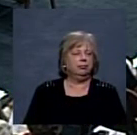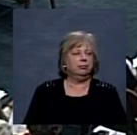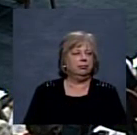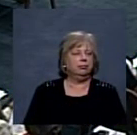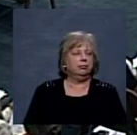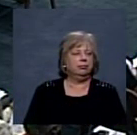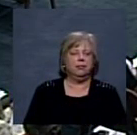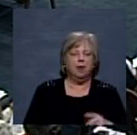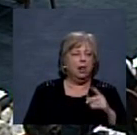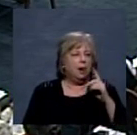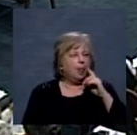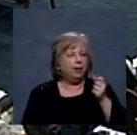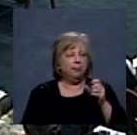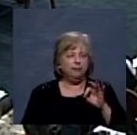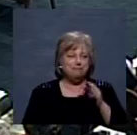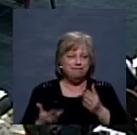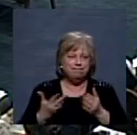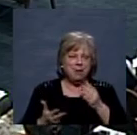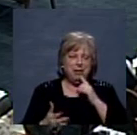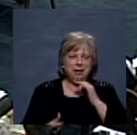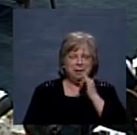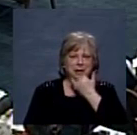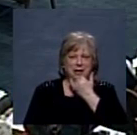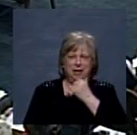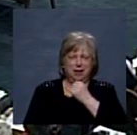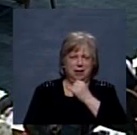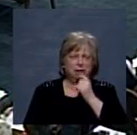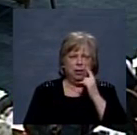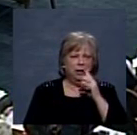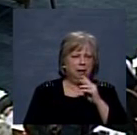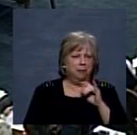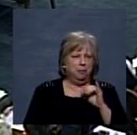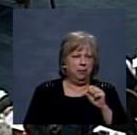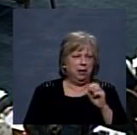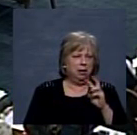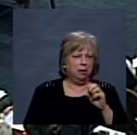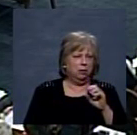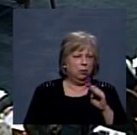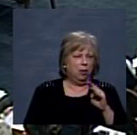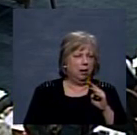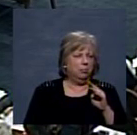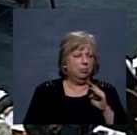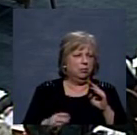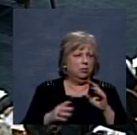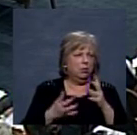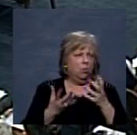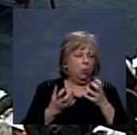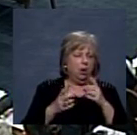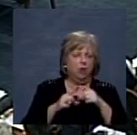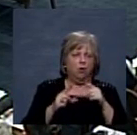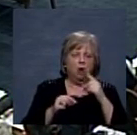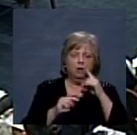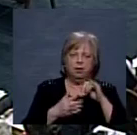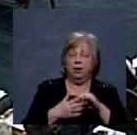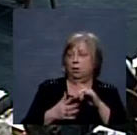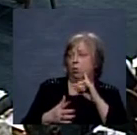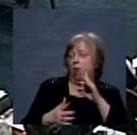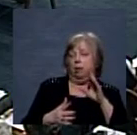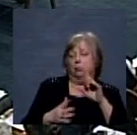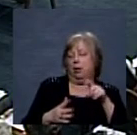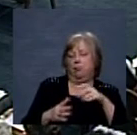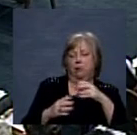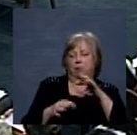I think 19 may be a mistake, Mayor. I don't think Mr. Webb wanted that card going in for that item. I think there may be some miscommunication. We're going to have to vote on it